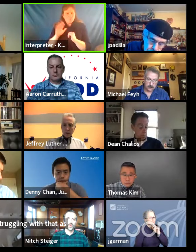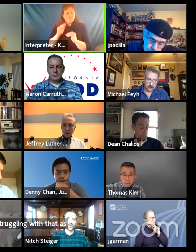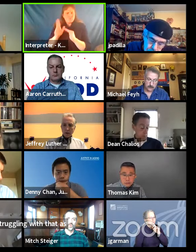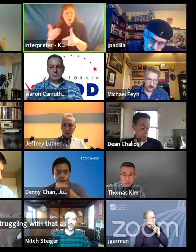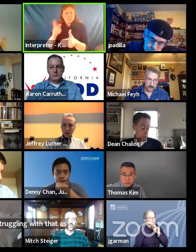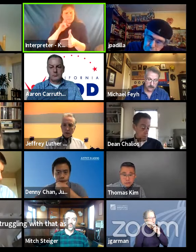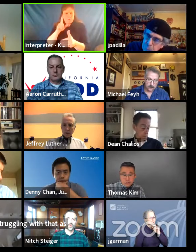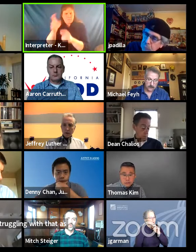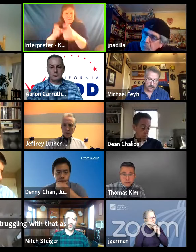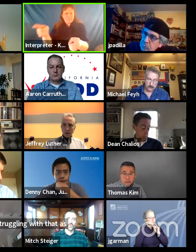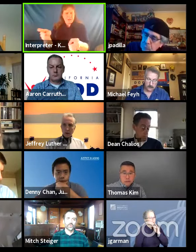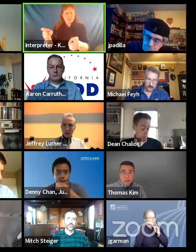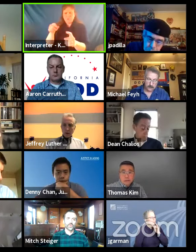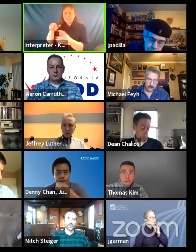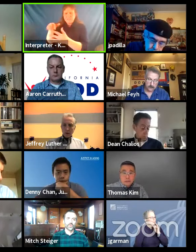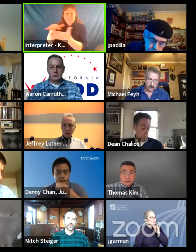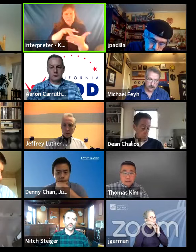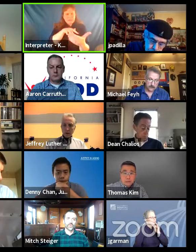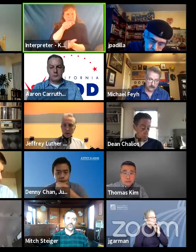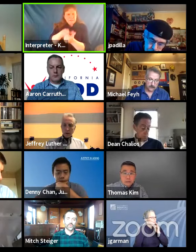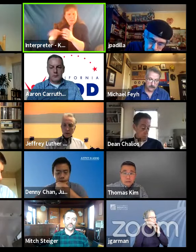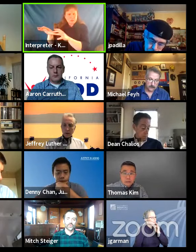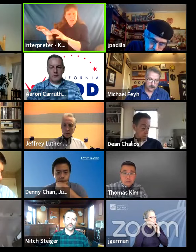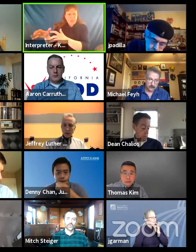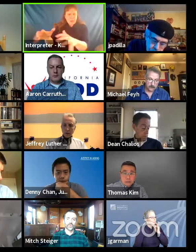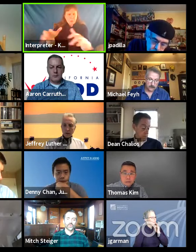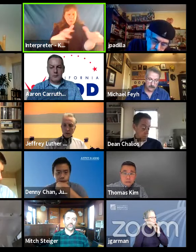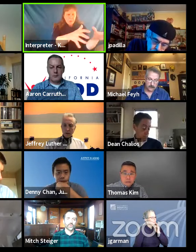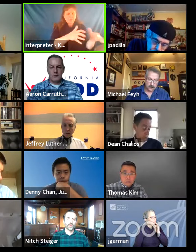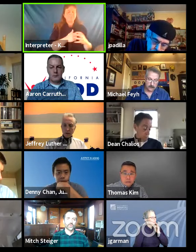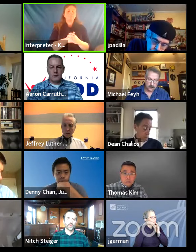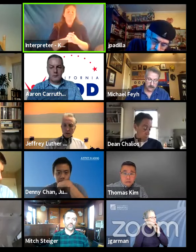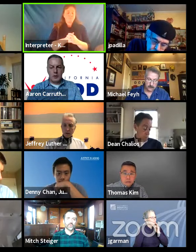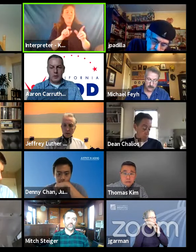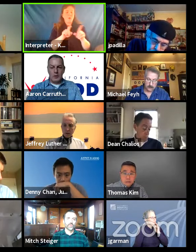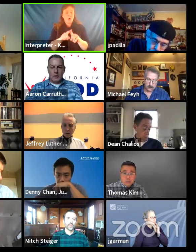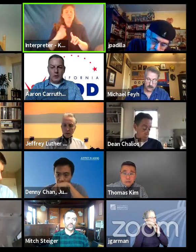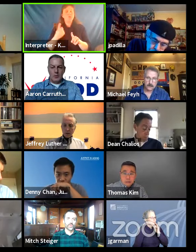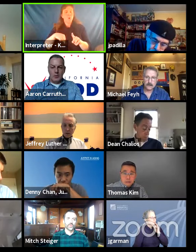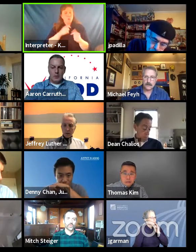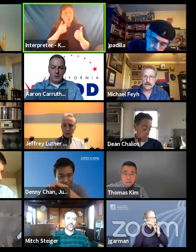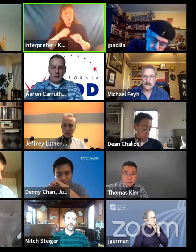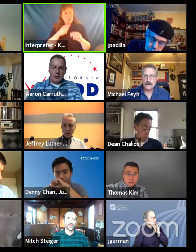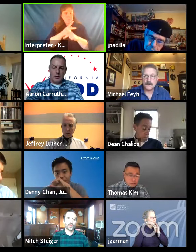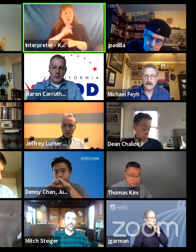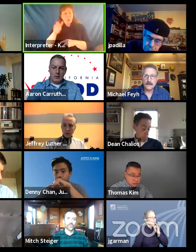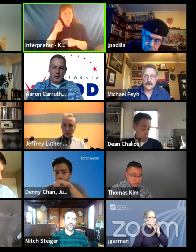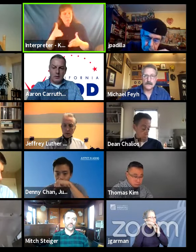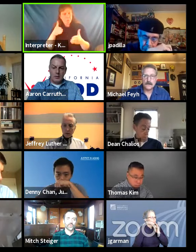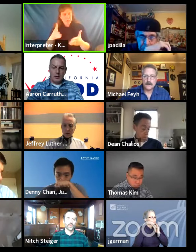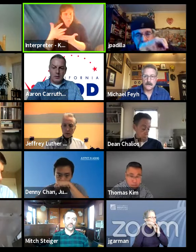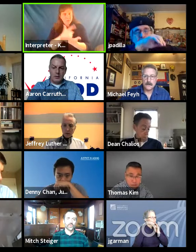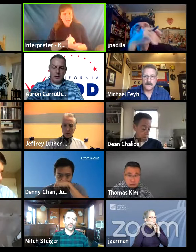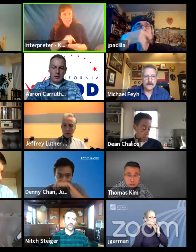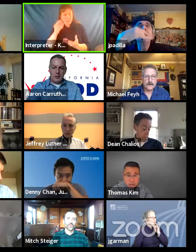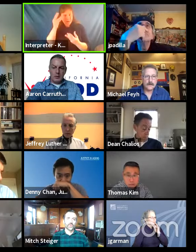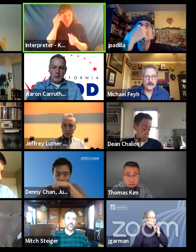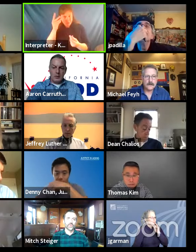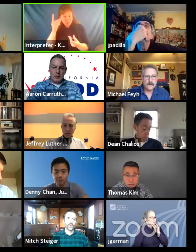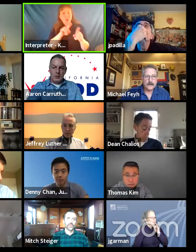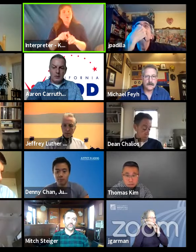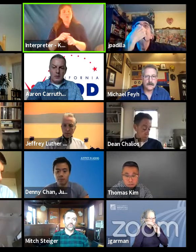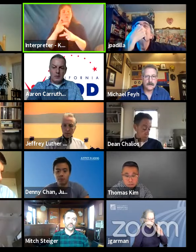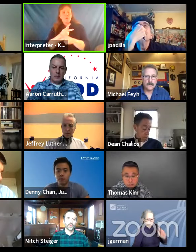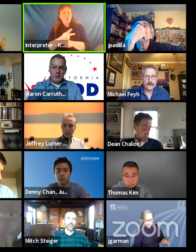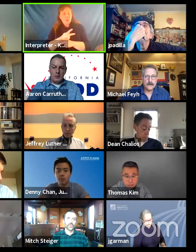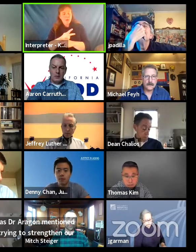decentralized system, have a handle on that versus we're also looking at other ways to better not only gather that data, but figure out how to